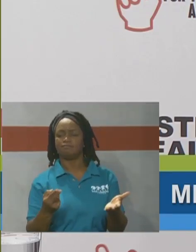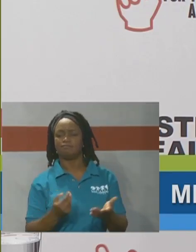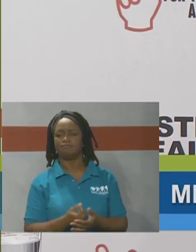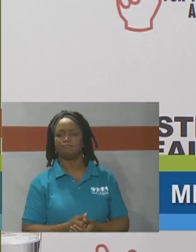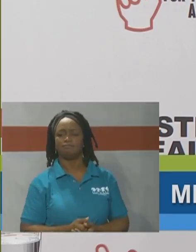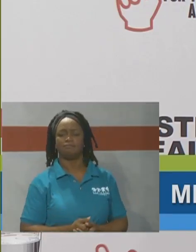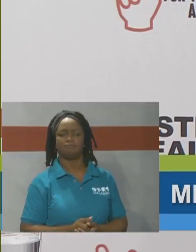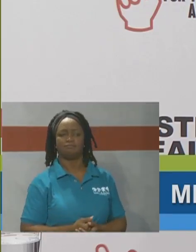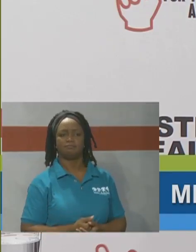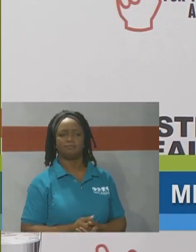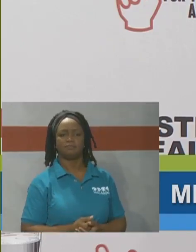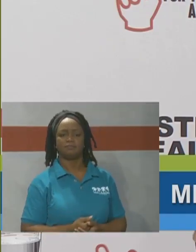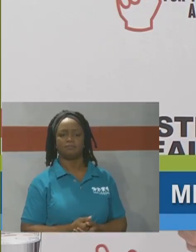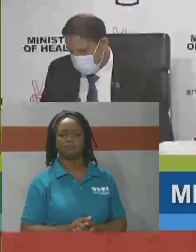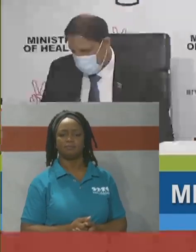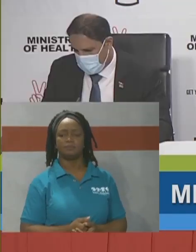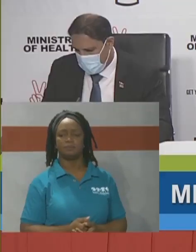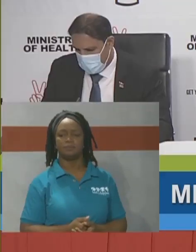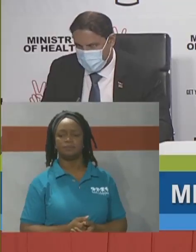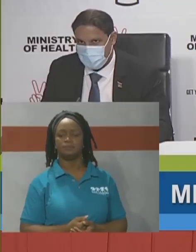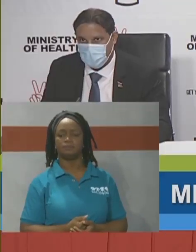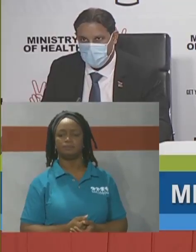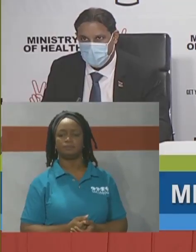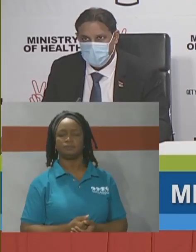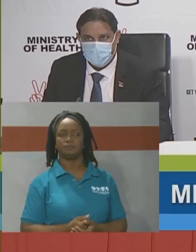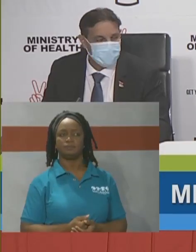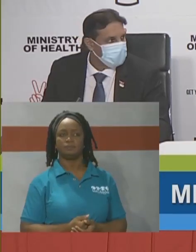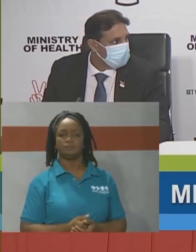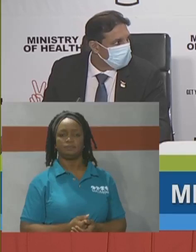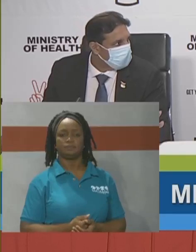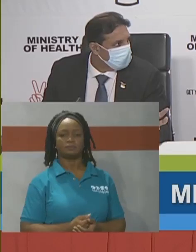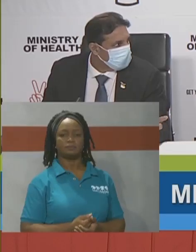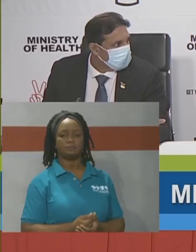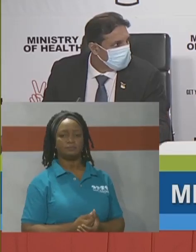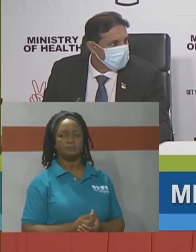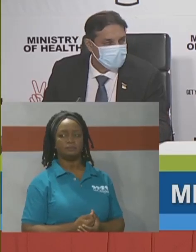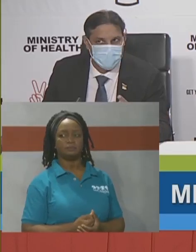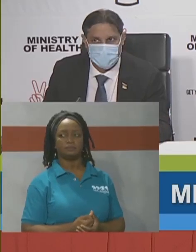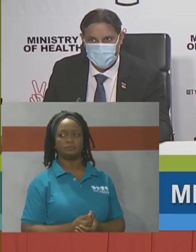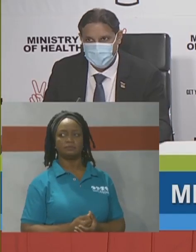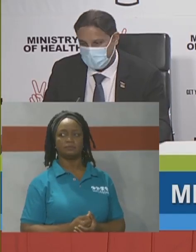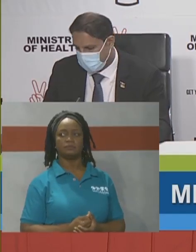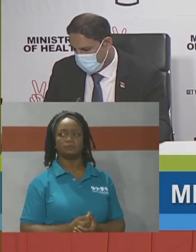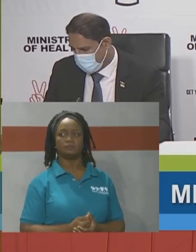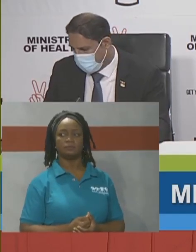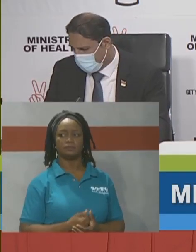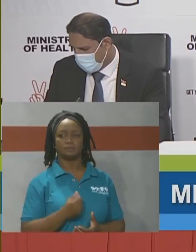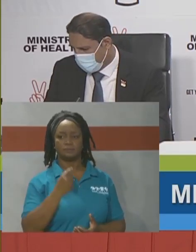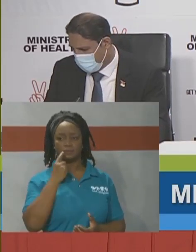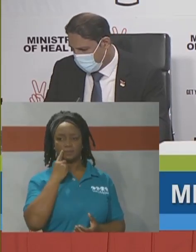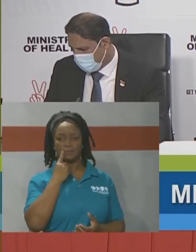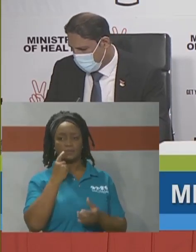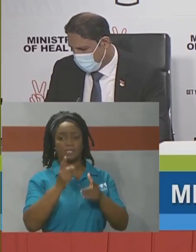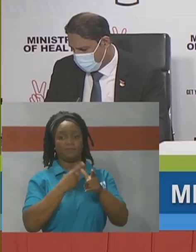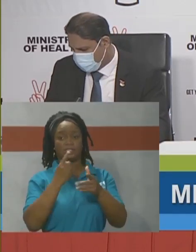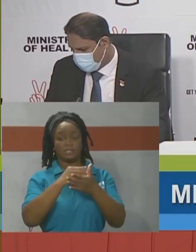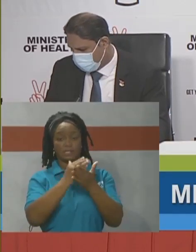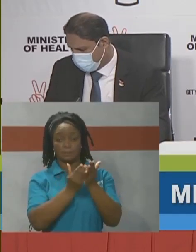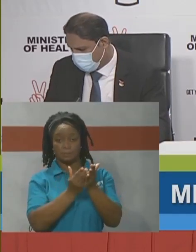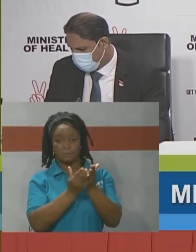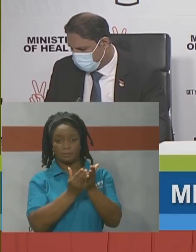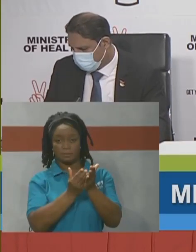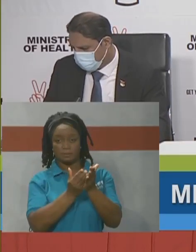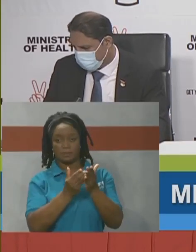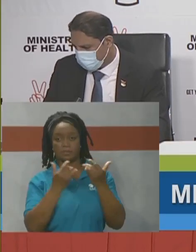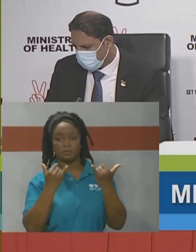rollout? In terms of the rollout? Yes. Yeah. Yeah, well, the first part of that is, I mean, now that the